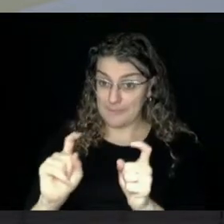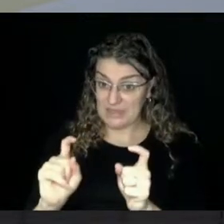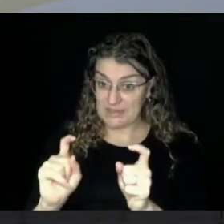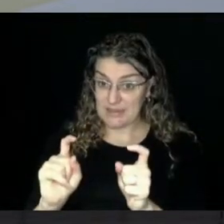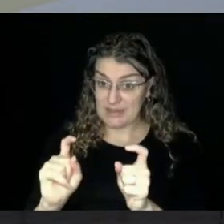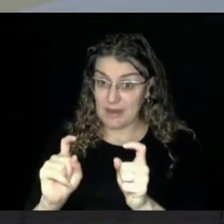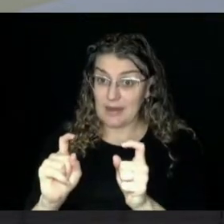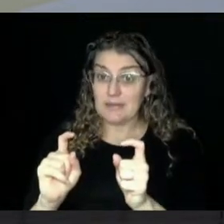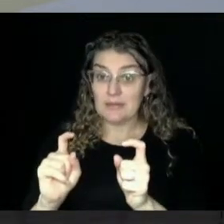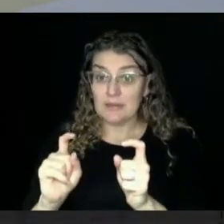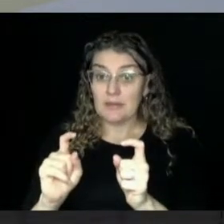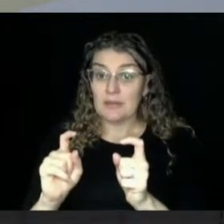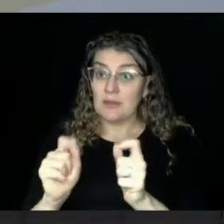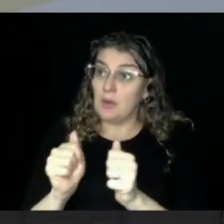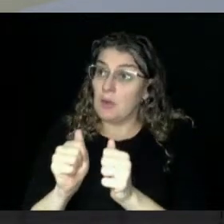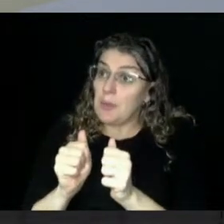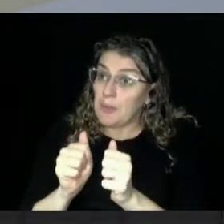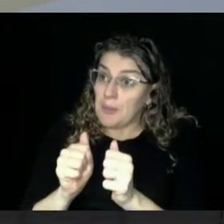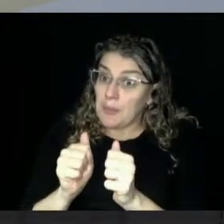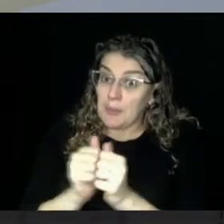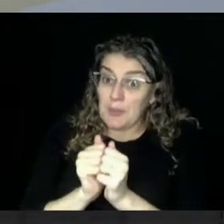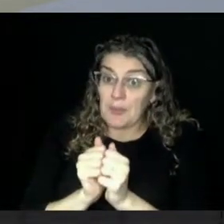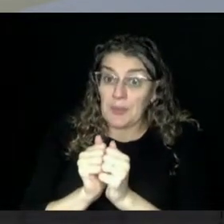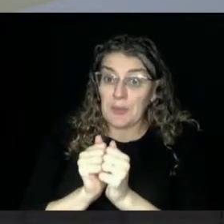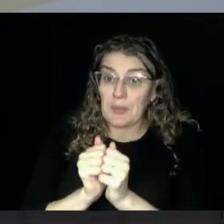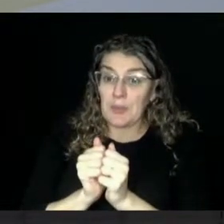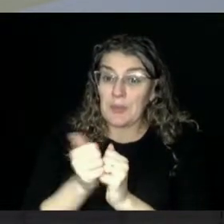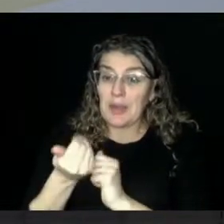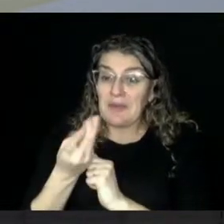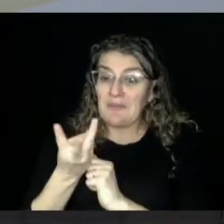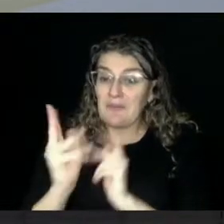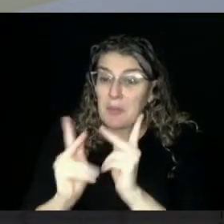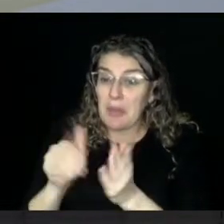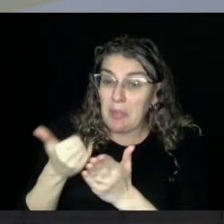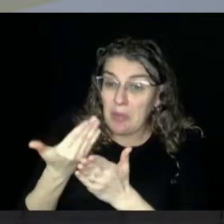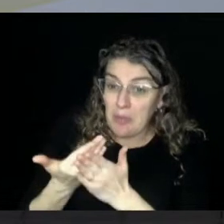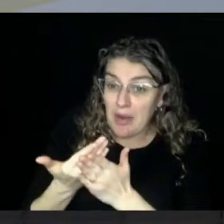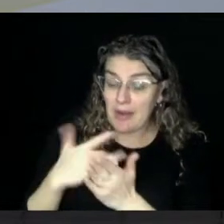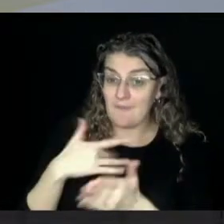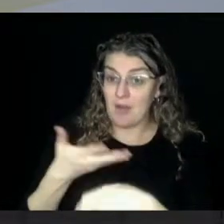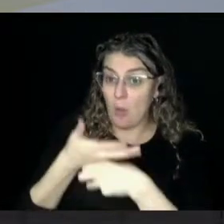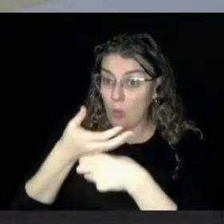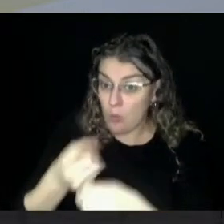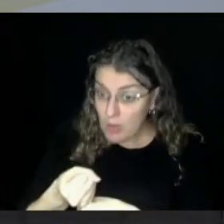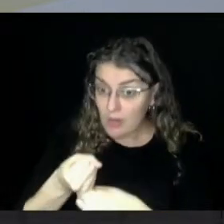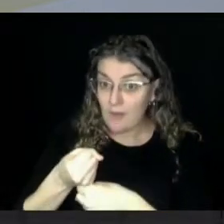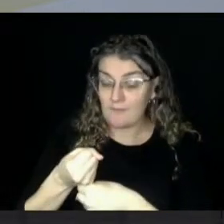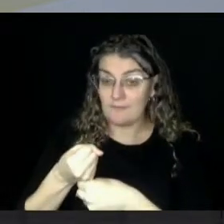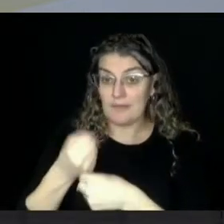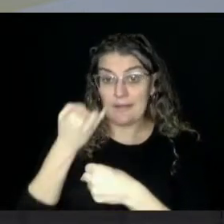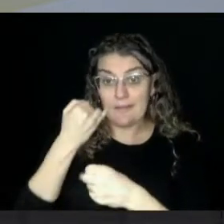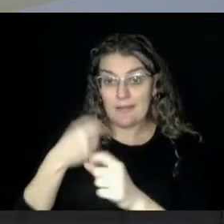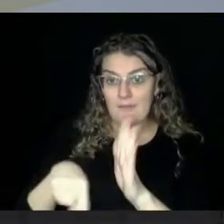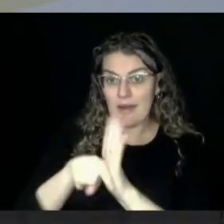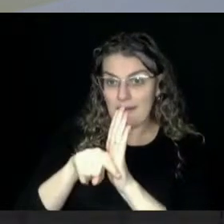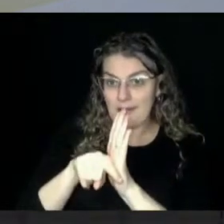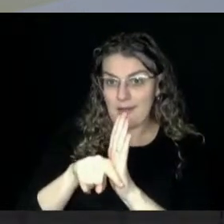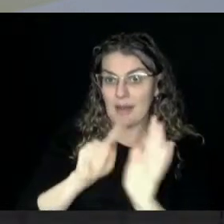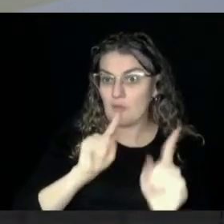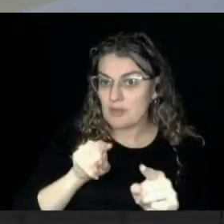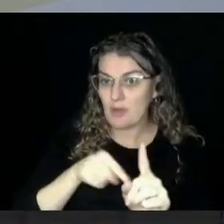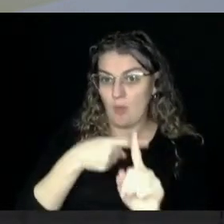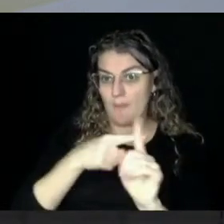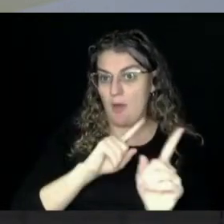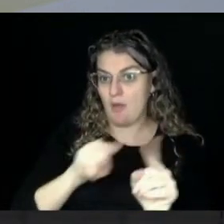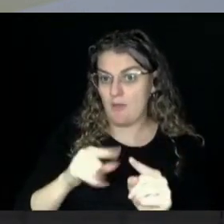a relatively small number of people arriving at the airport, and have confidence in those results. We certainly don't